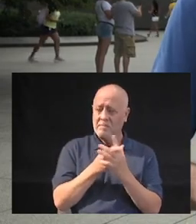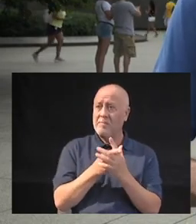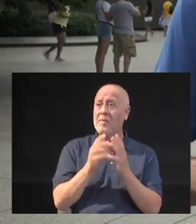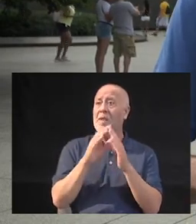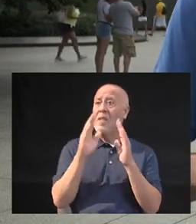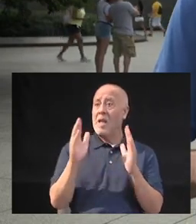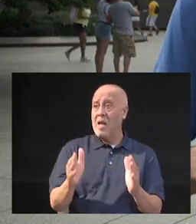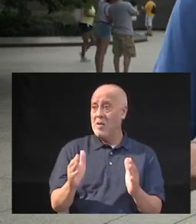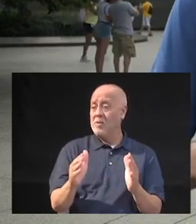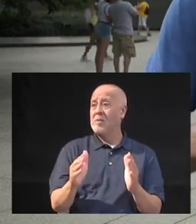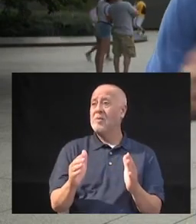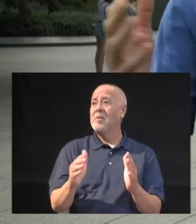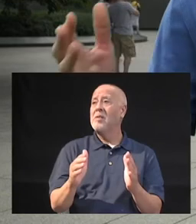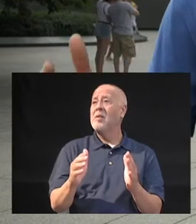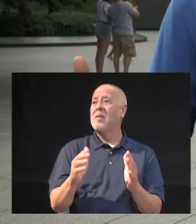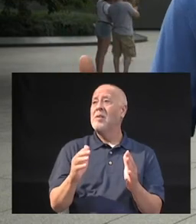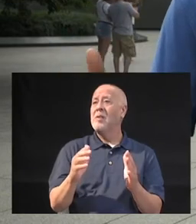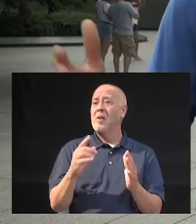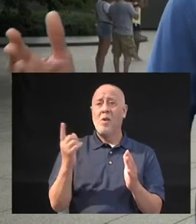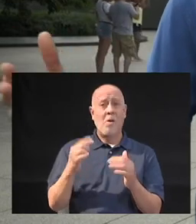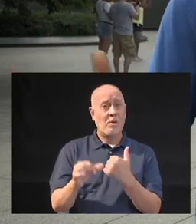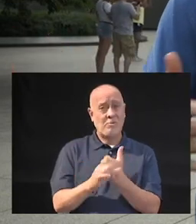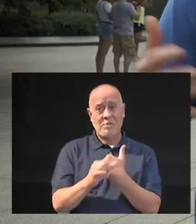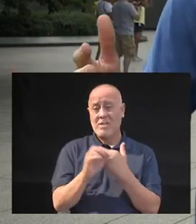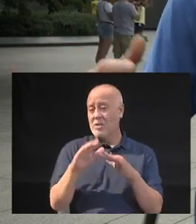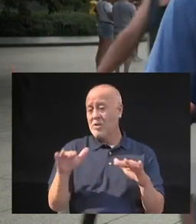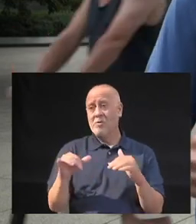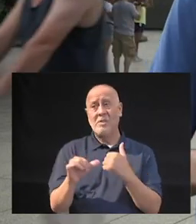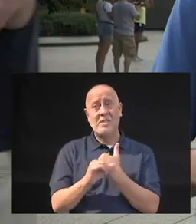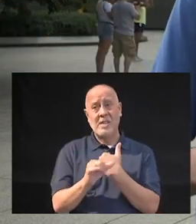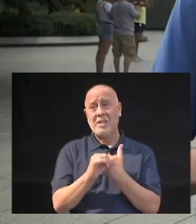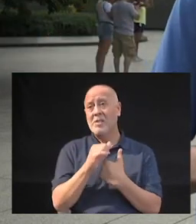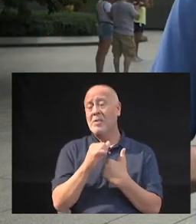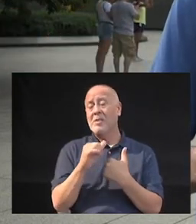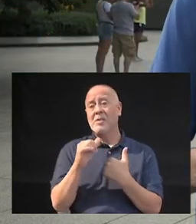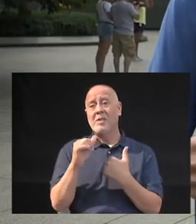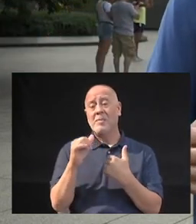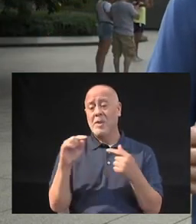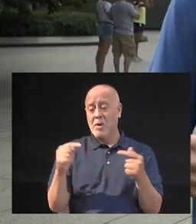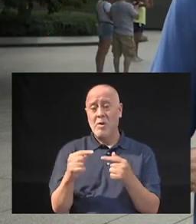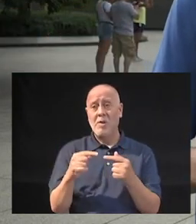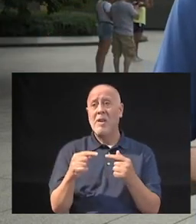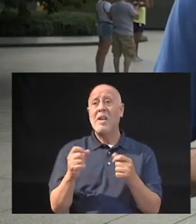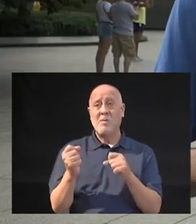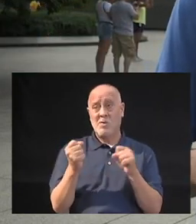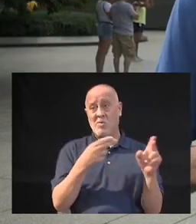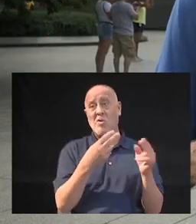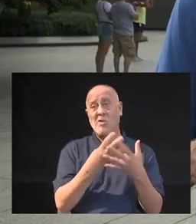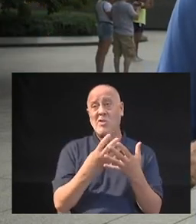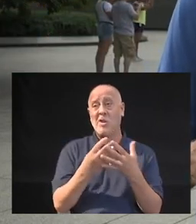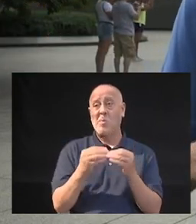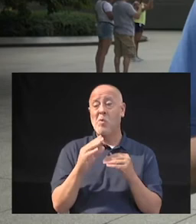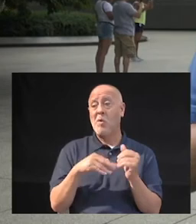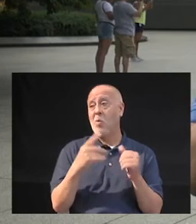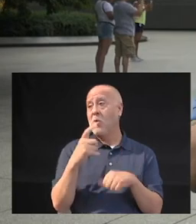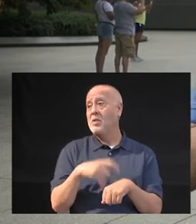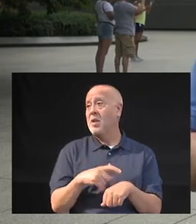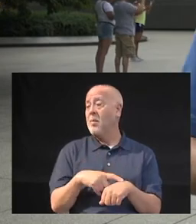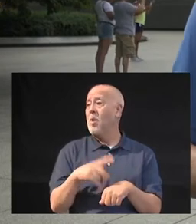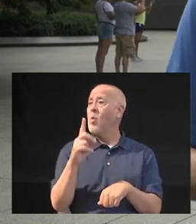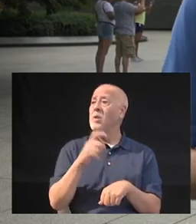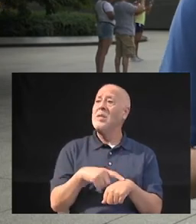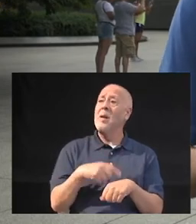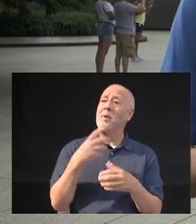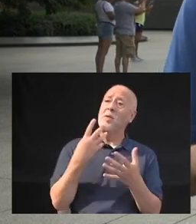was always at risk. His children, his family were at risk. And he was thrown in jail on more than one occasion. On one of